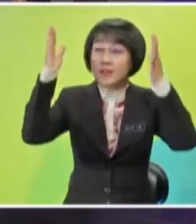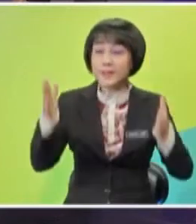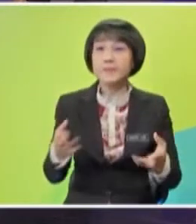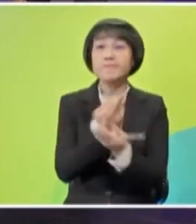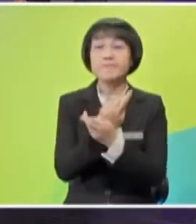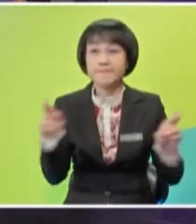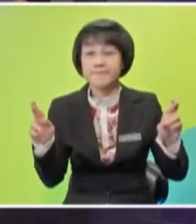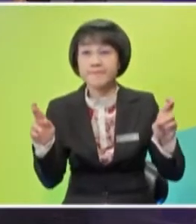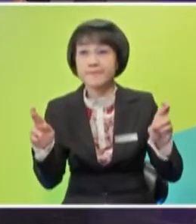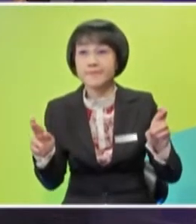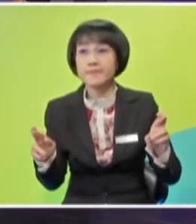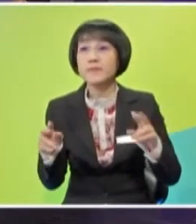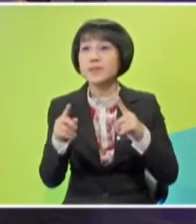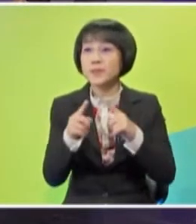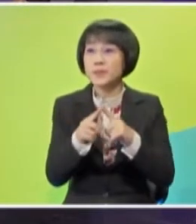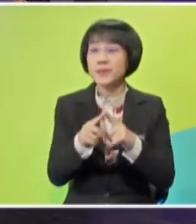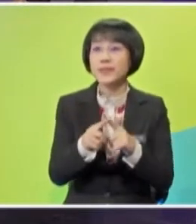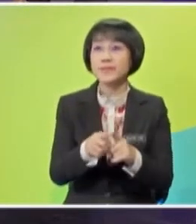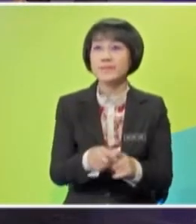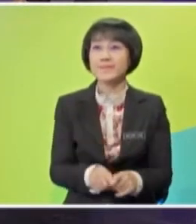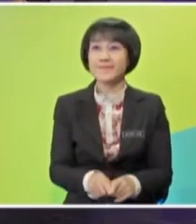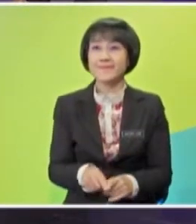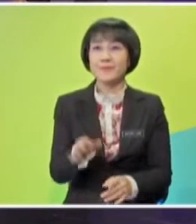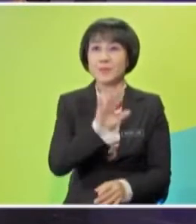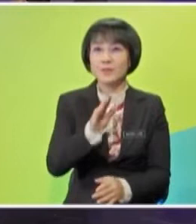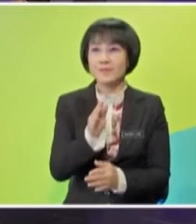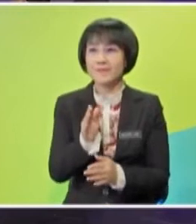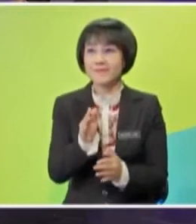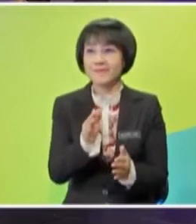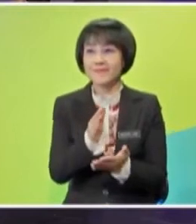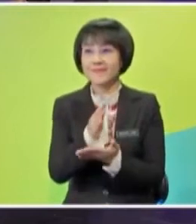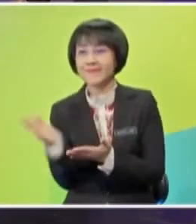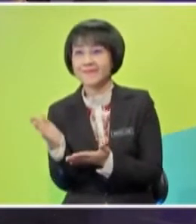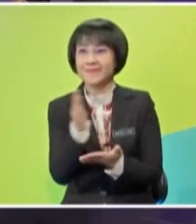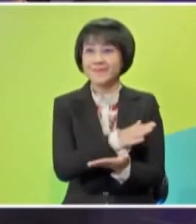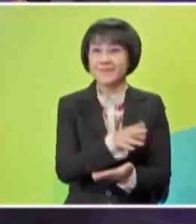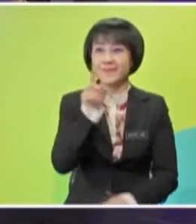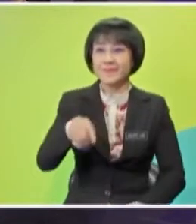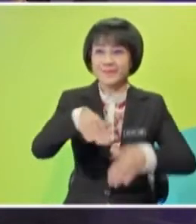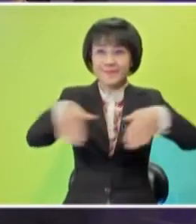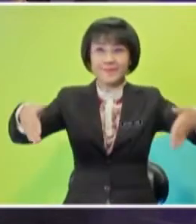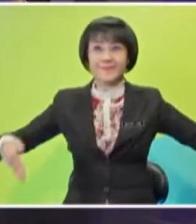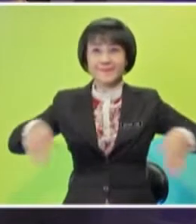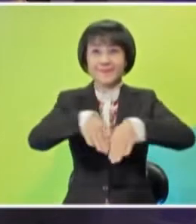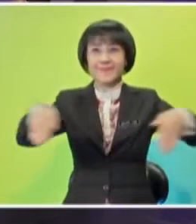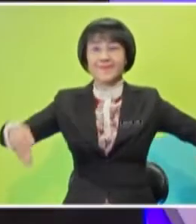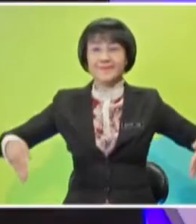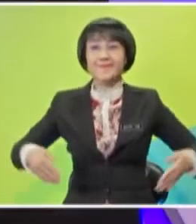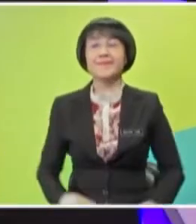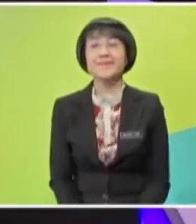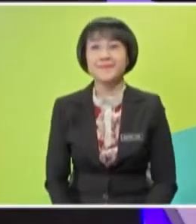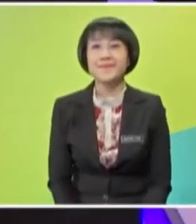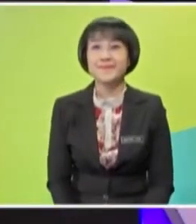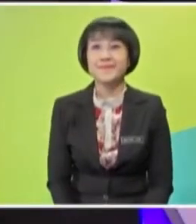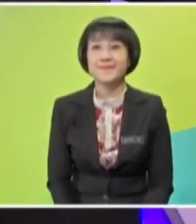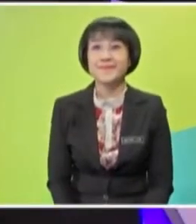ready to be neutral as well. Yeah. Because teachers also come from another background. That's true. Yeah. That might affect